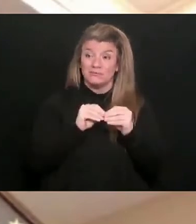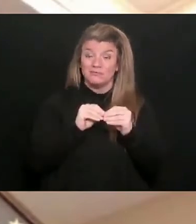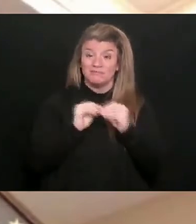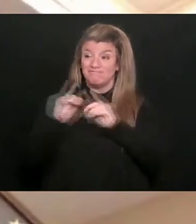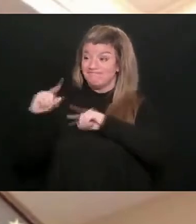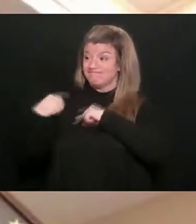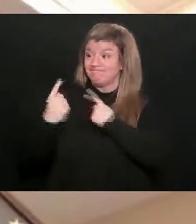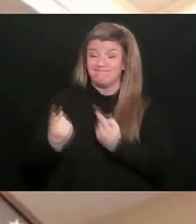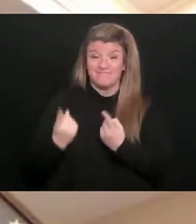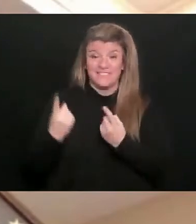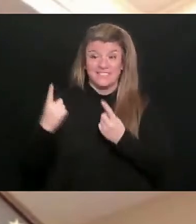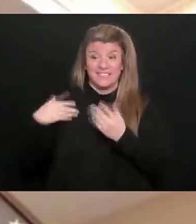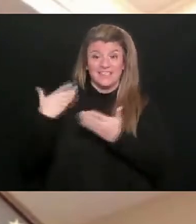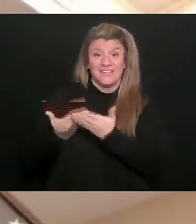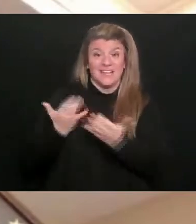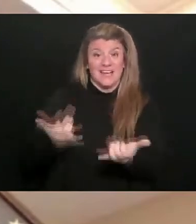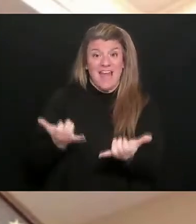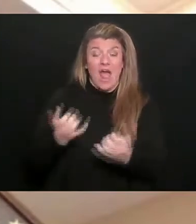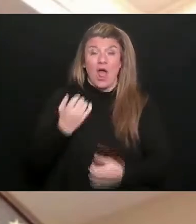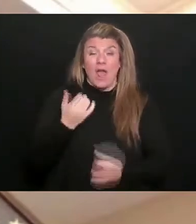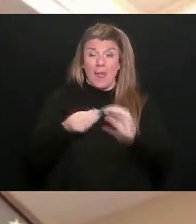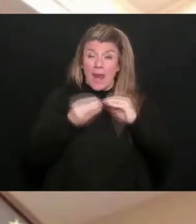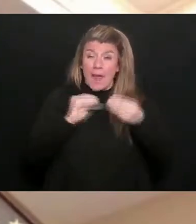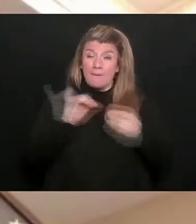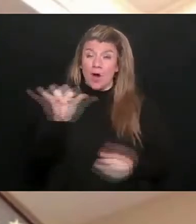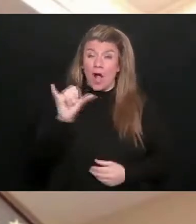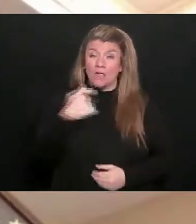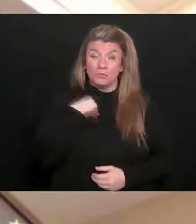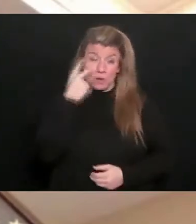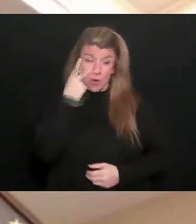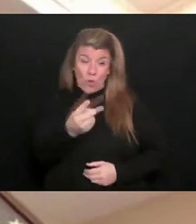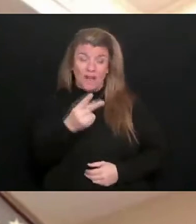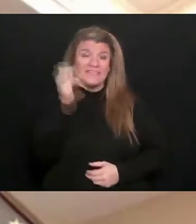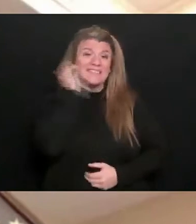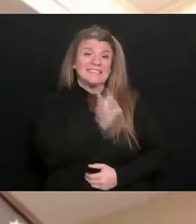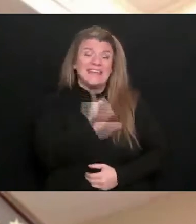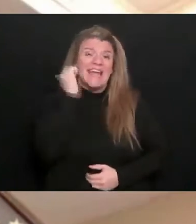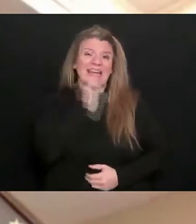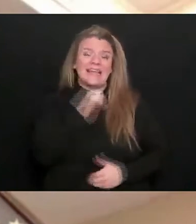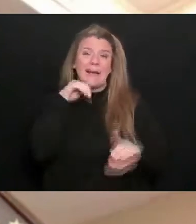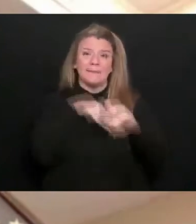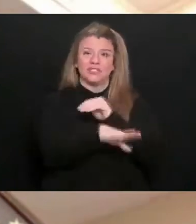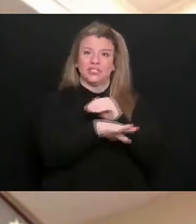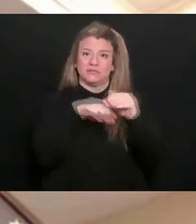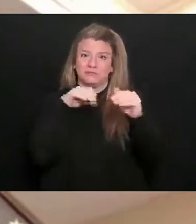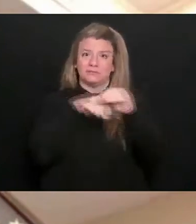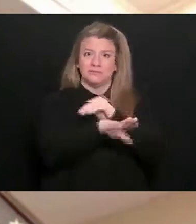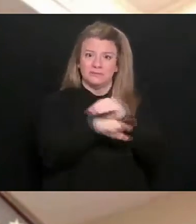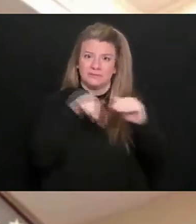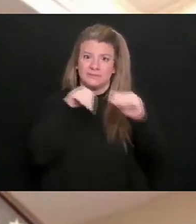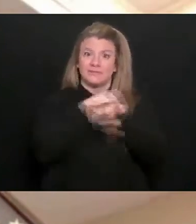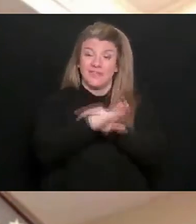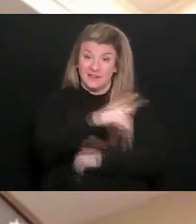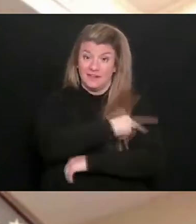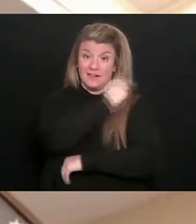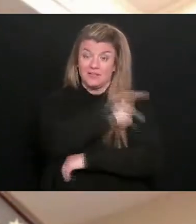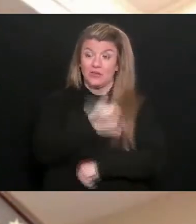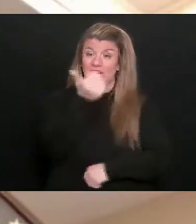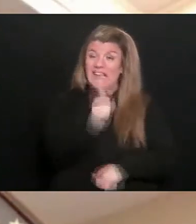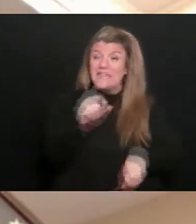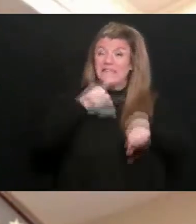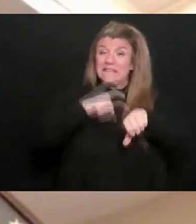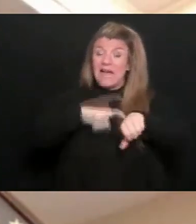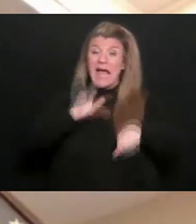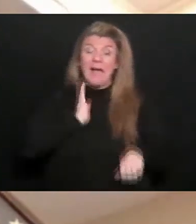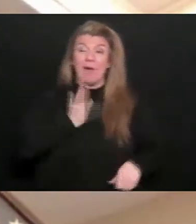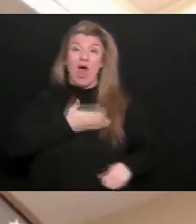past. One of the numbers that we also watch are the daily admissions. And anytime we get above